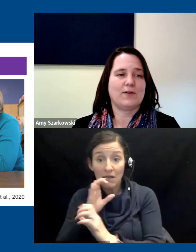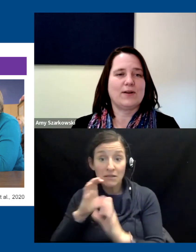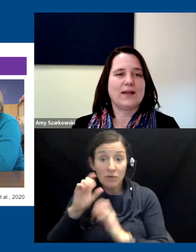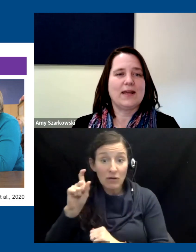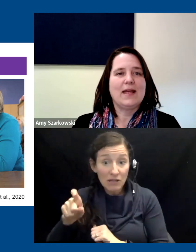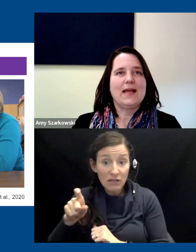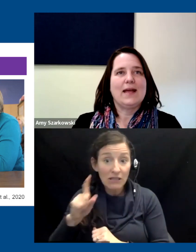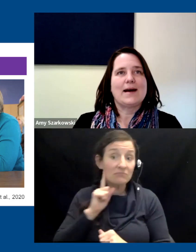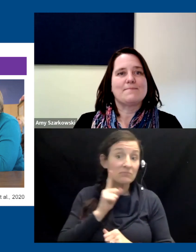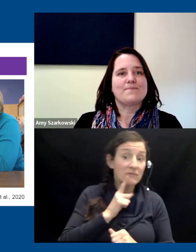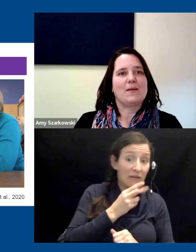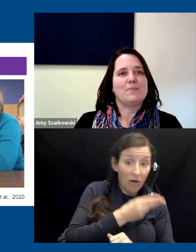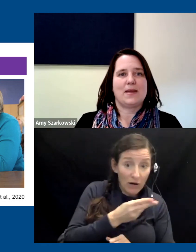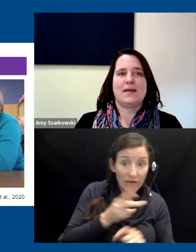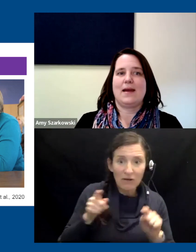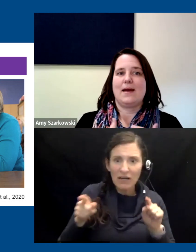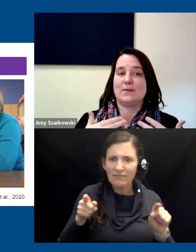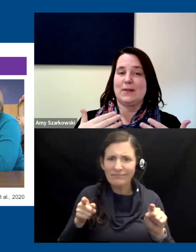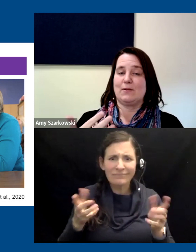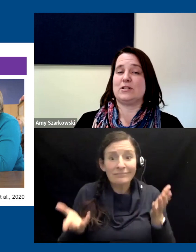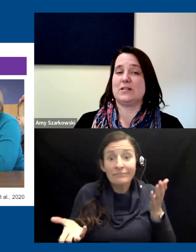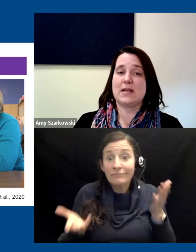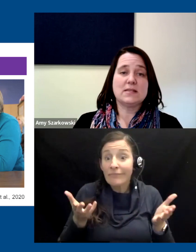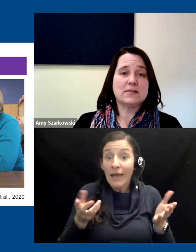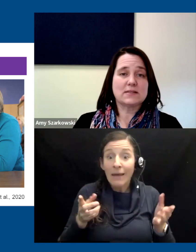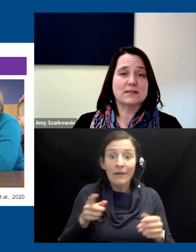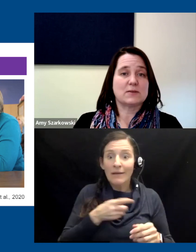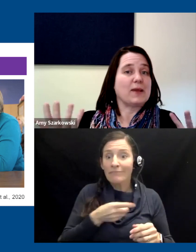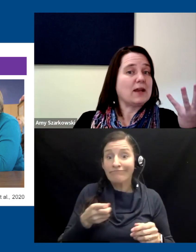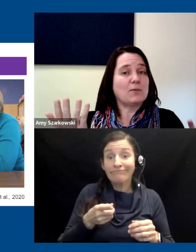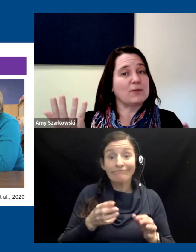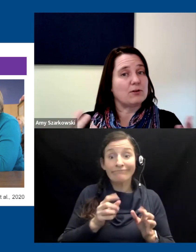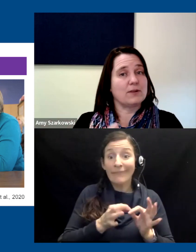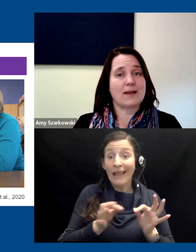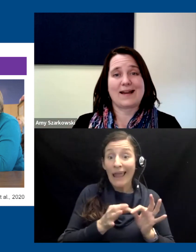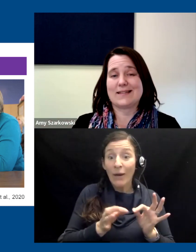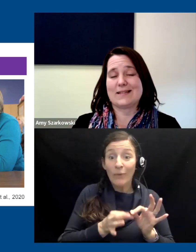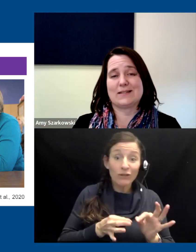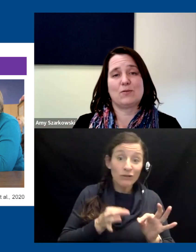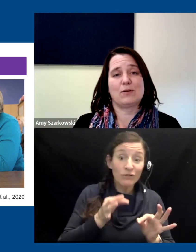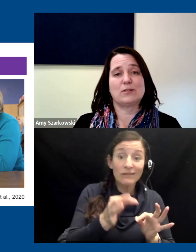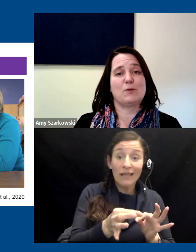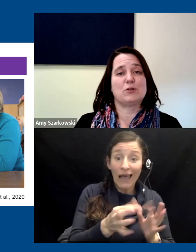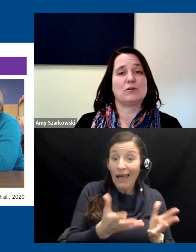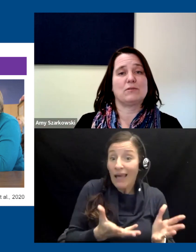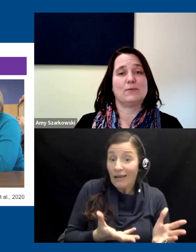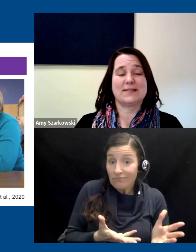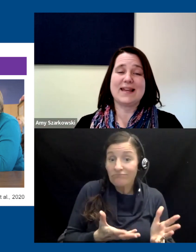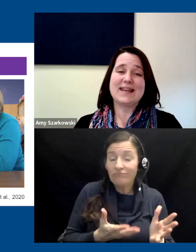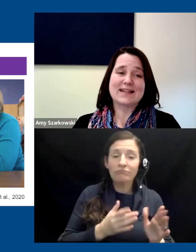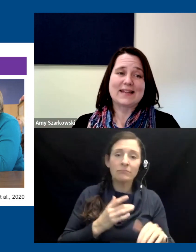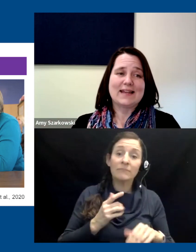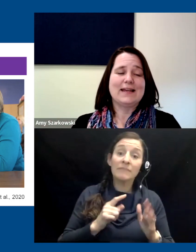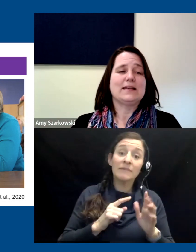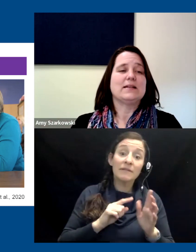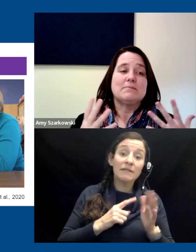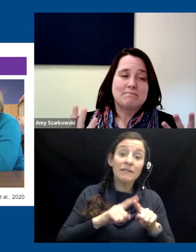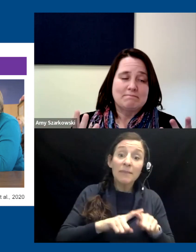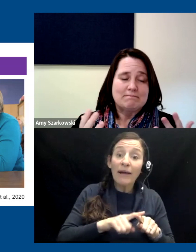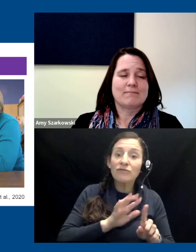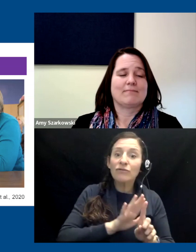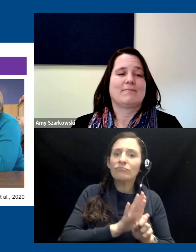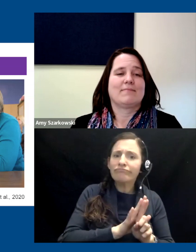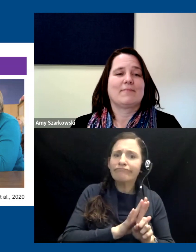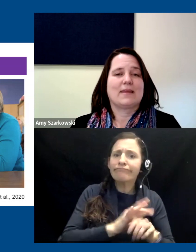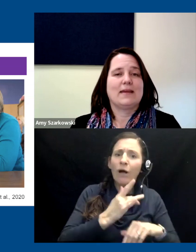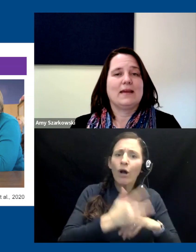deaf or hard of hearing may have some language delays, depending on what their early access or exposure was like.